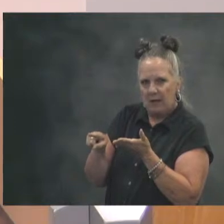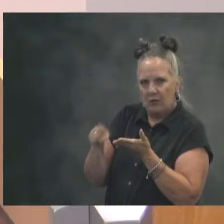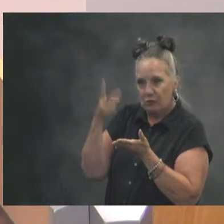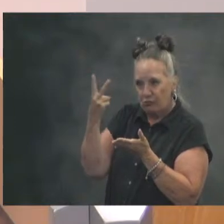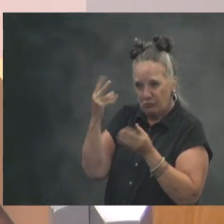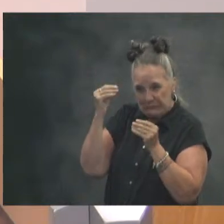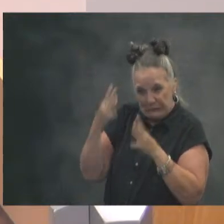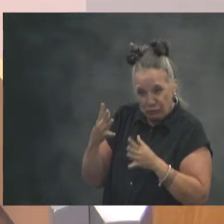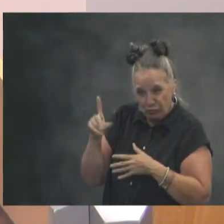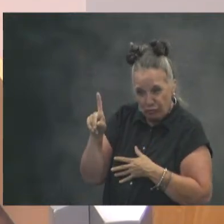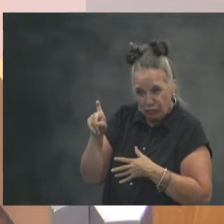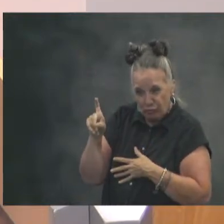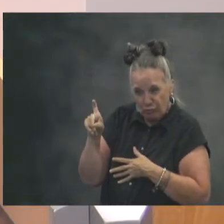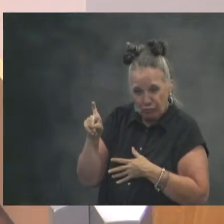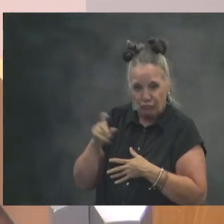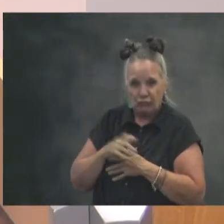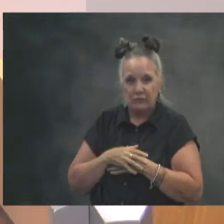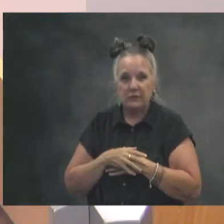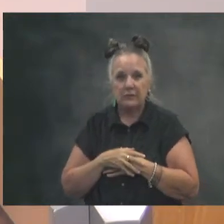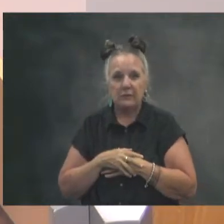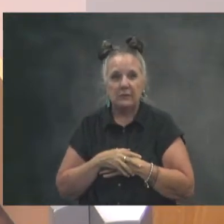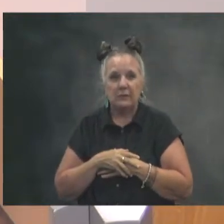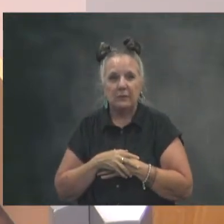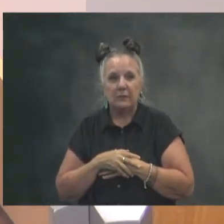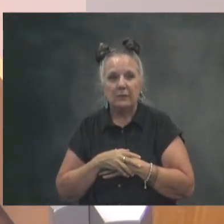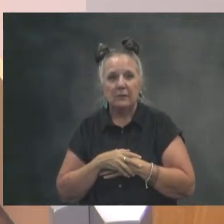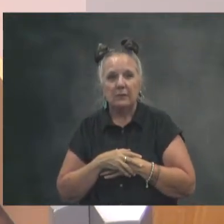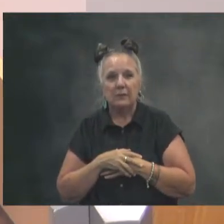teachers? 5 parapros?